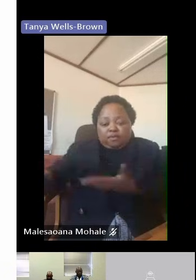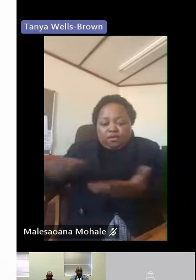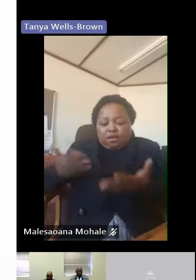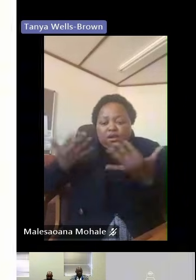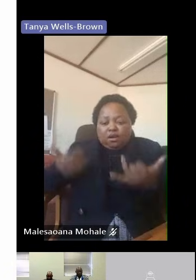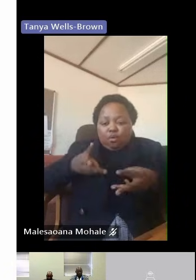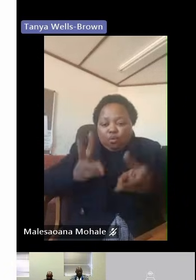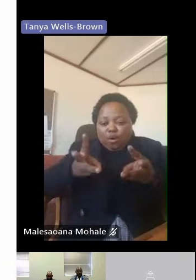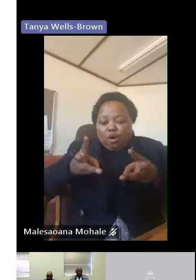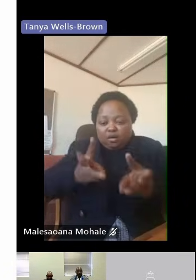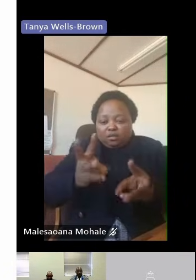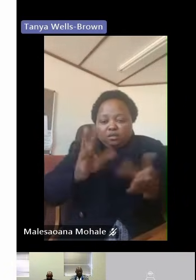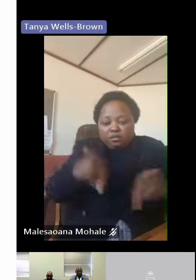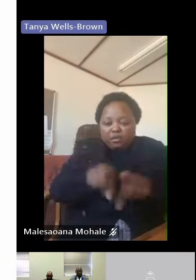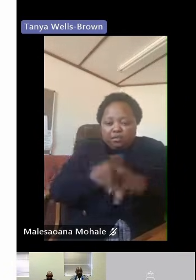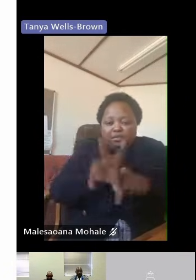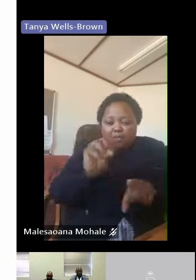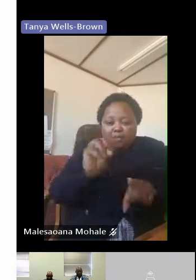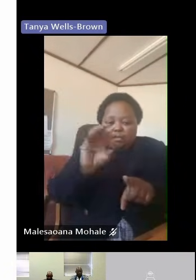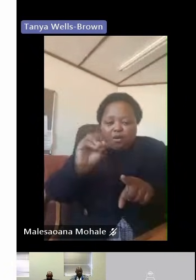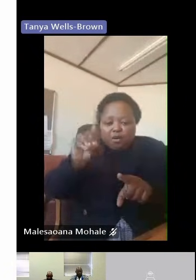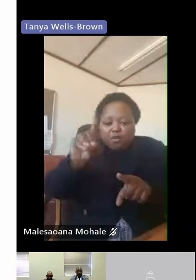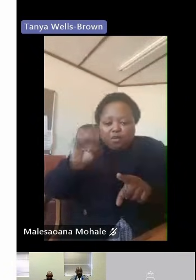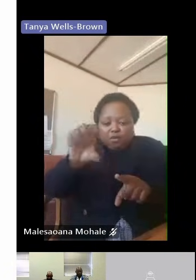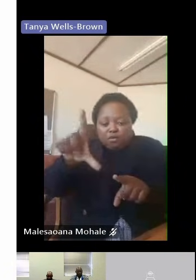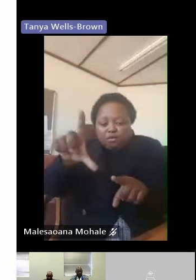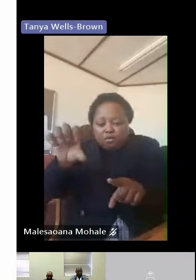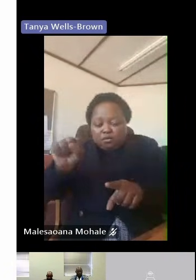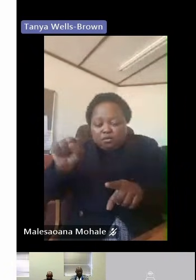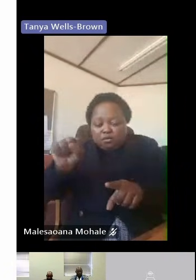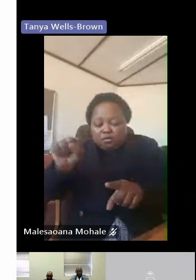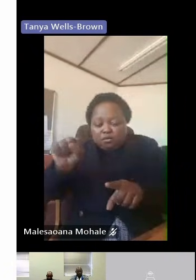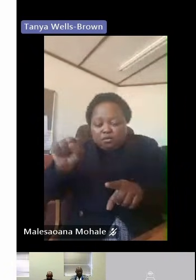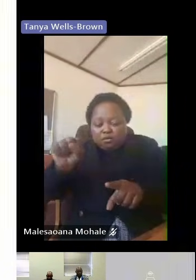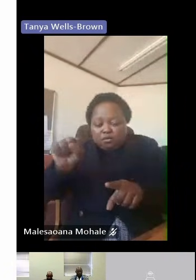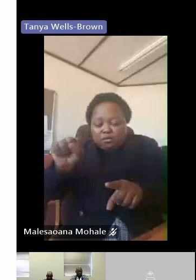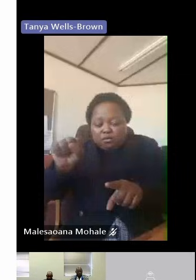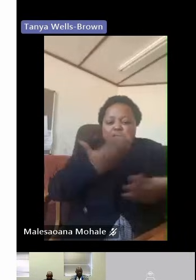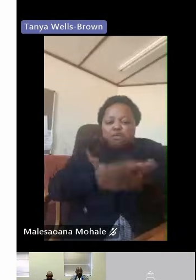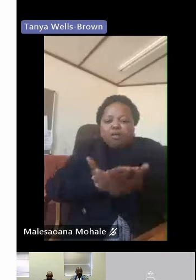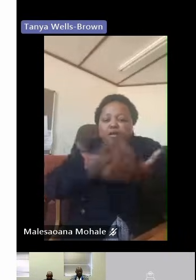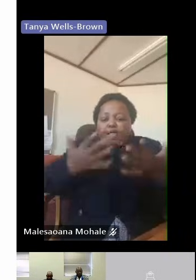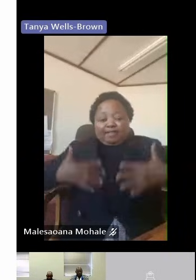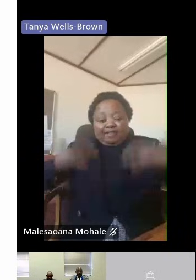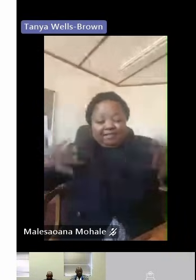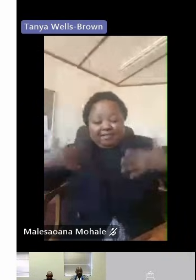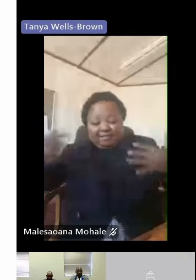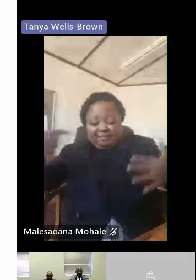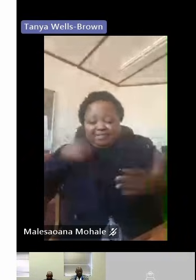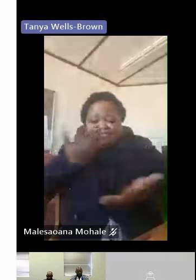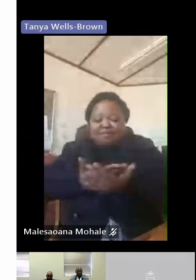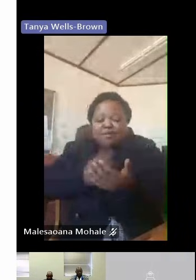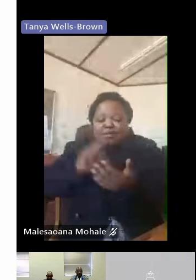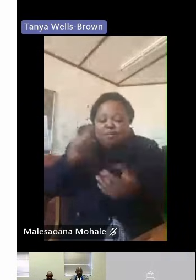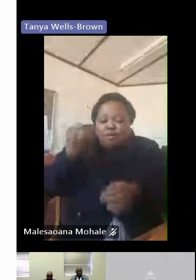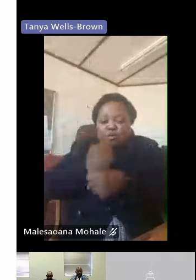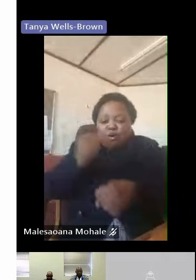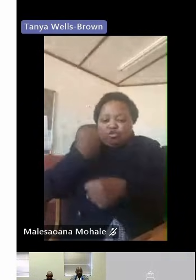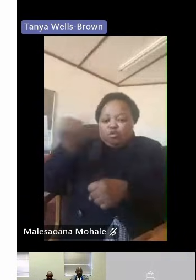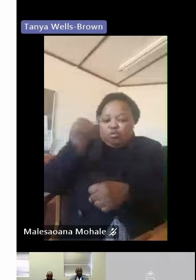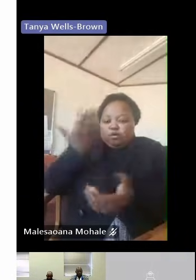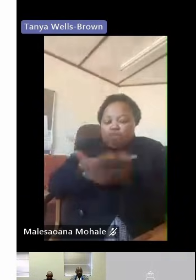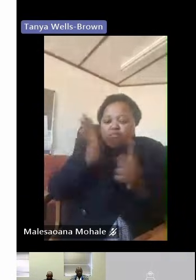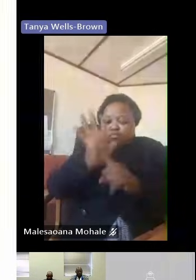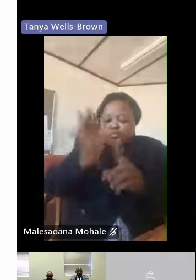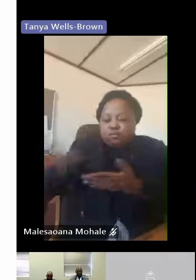actually worked, and I would be happy to provide a workshop where we actually unpack some of these services and practices